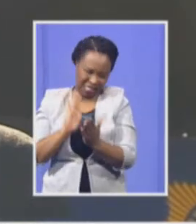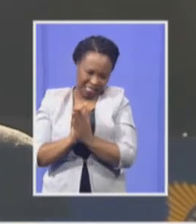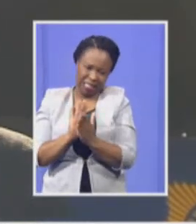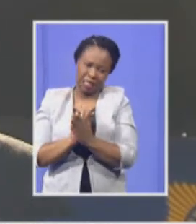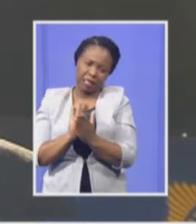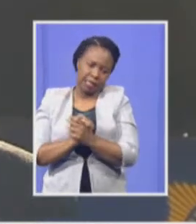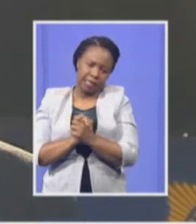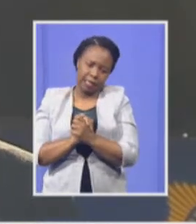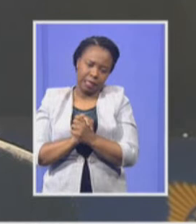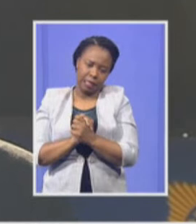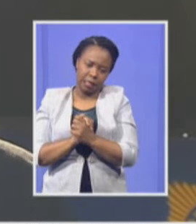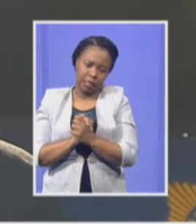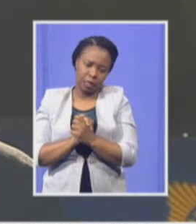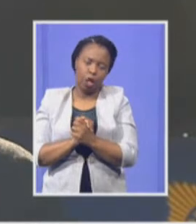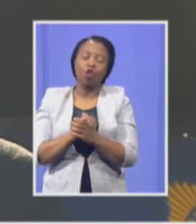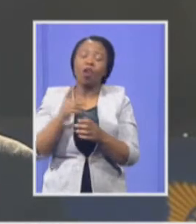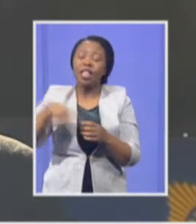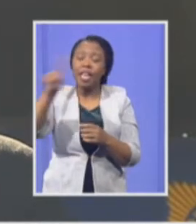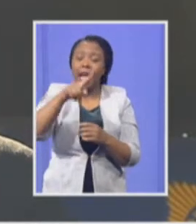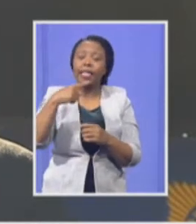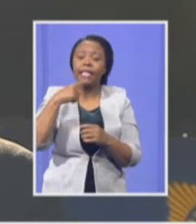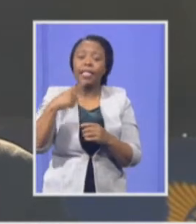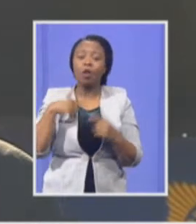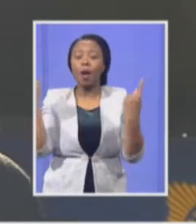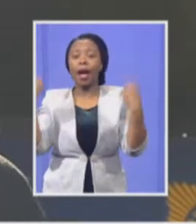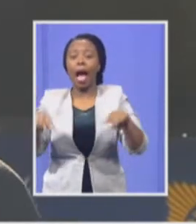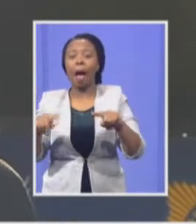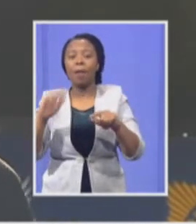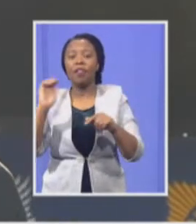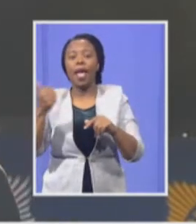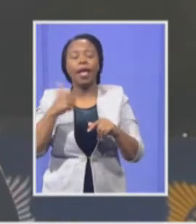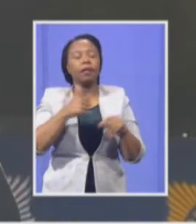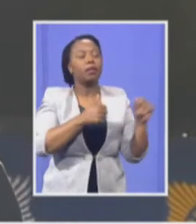Nitheke sihamba siflathele. No.